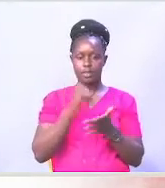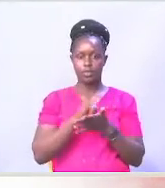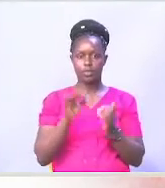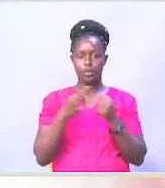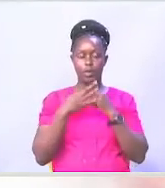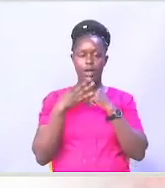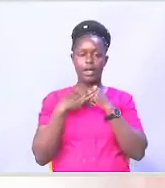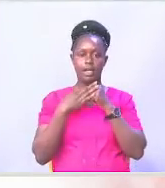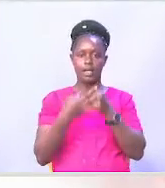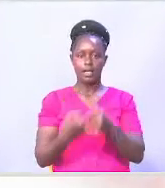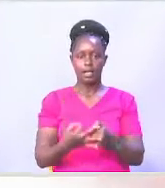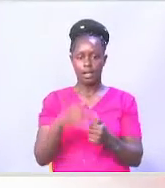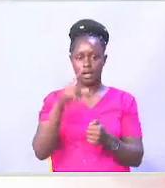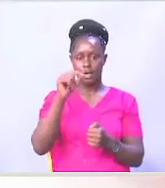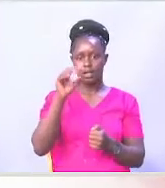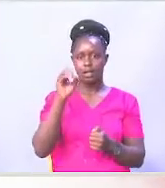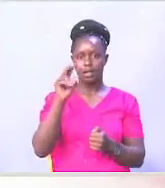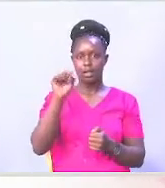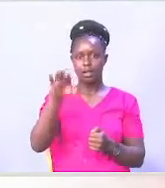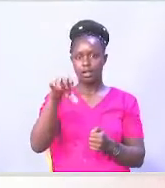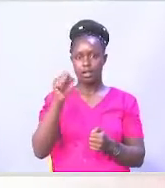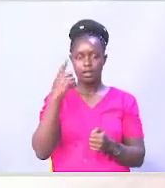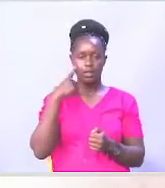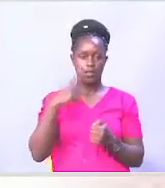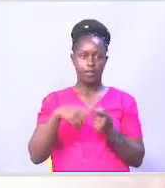800 tons via the standard gauge railway.